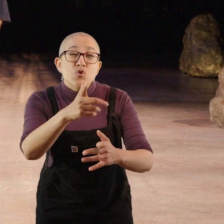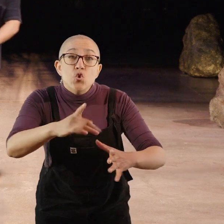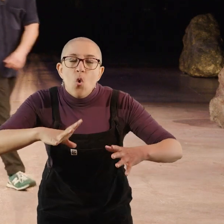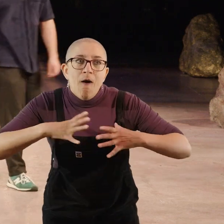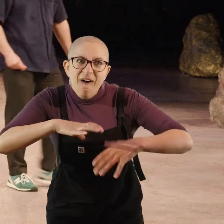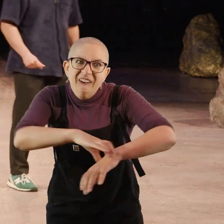man.